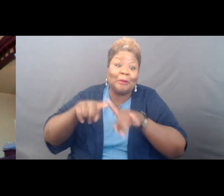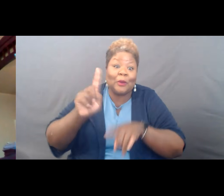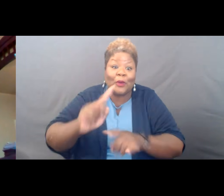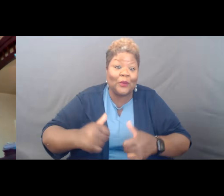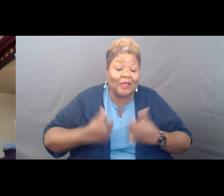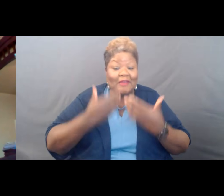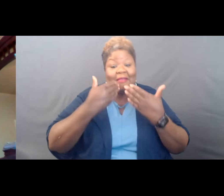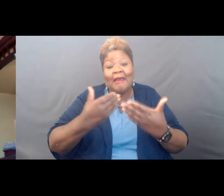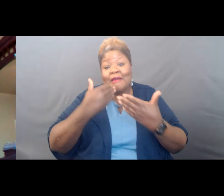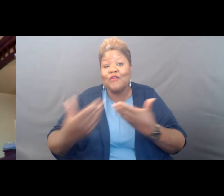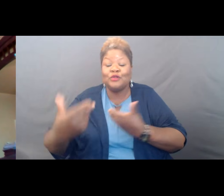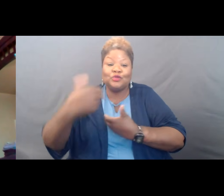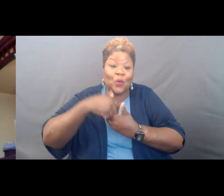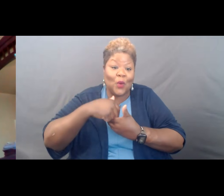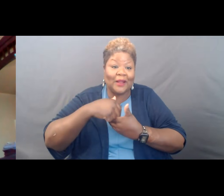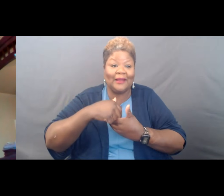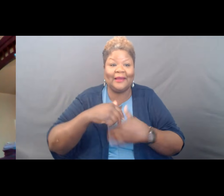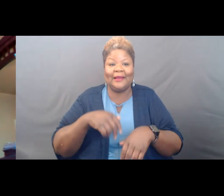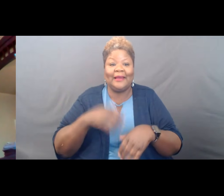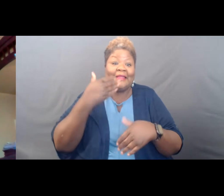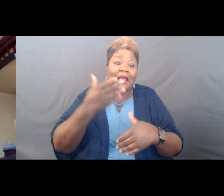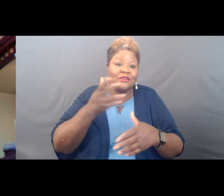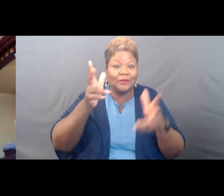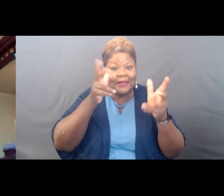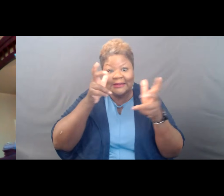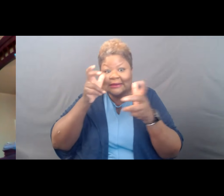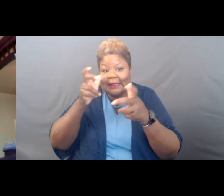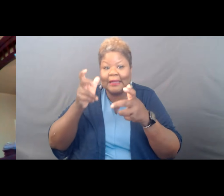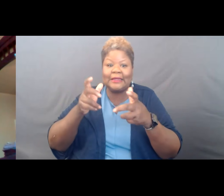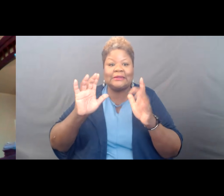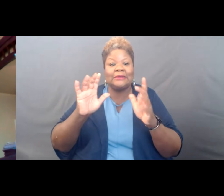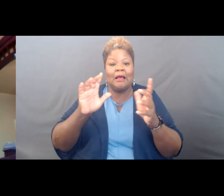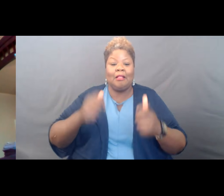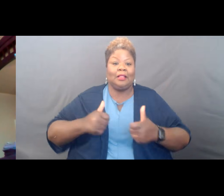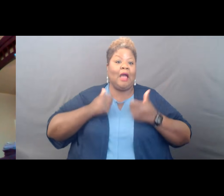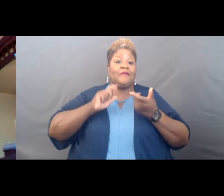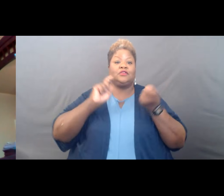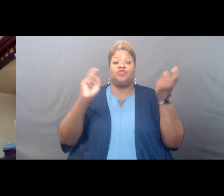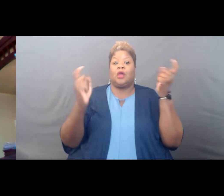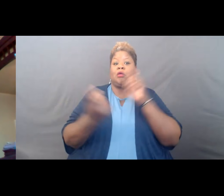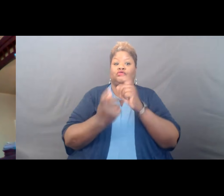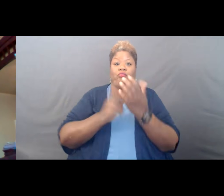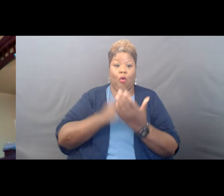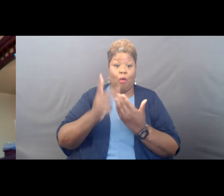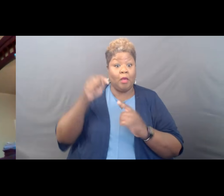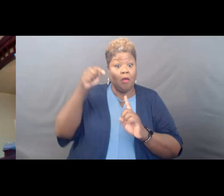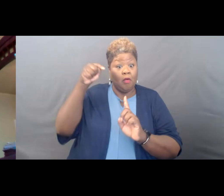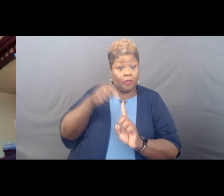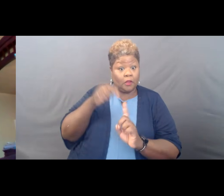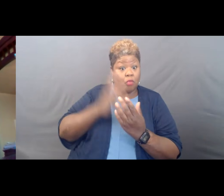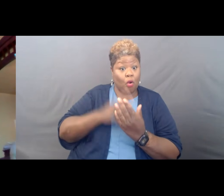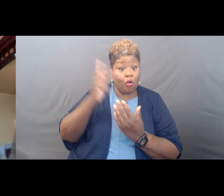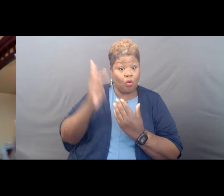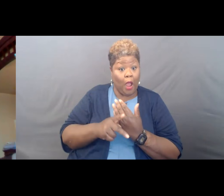are. Thanks for joining us. Thanks for coming and listening about this life-changing program. This program